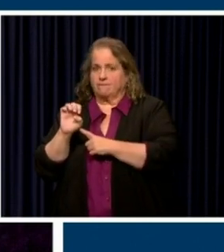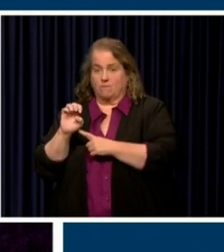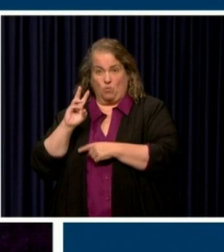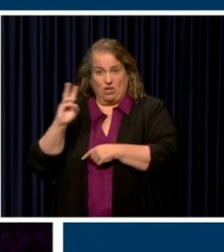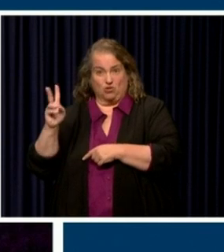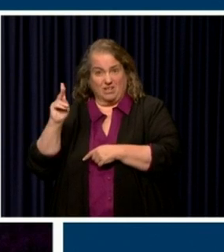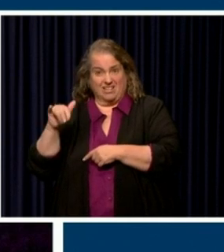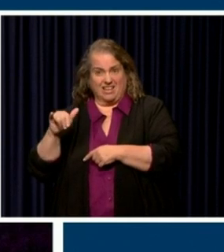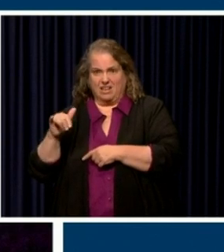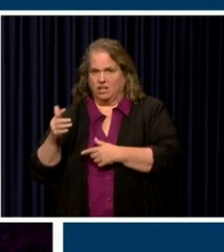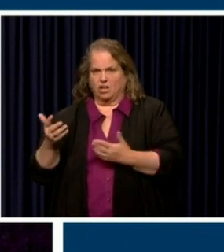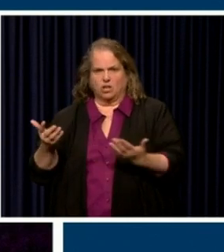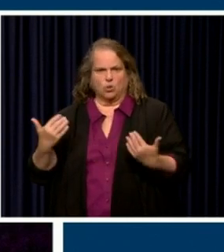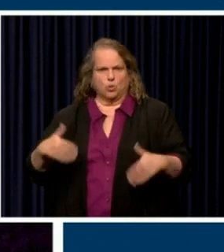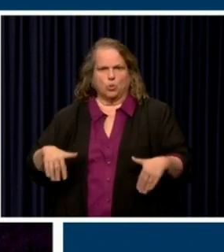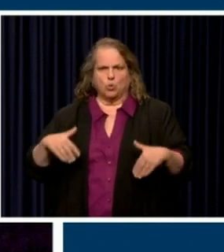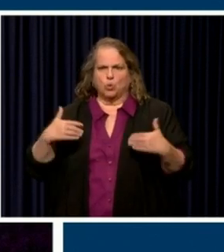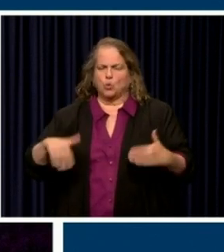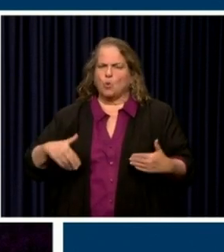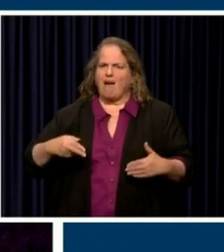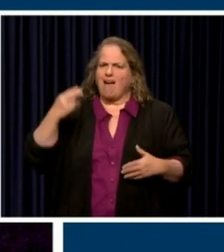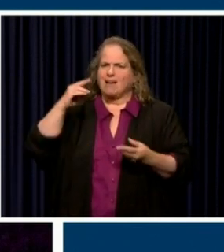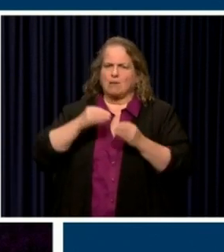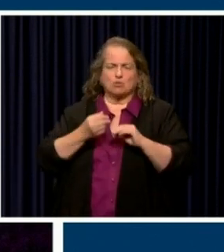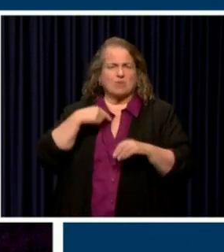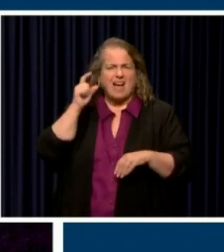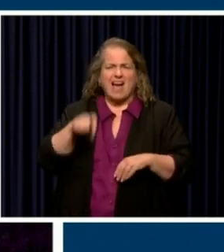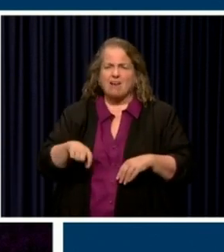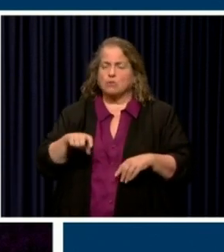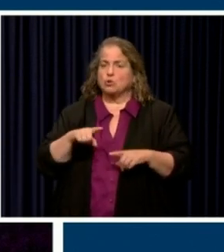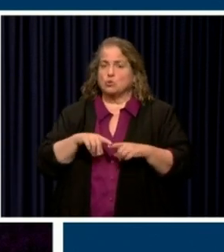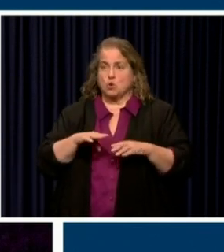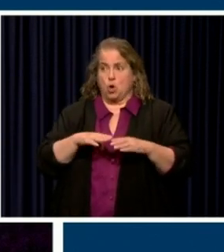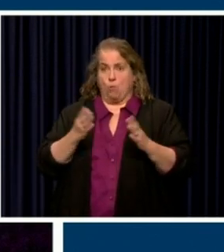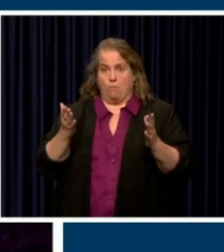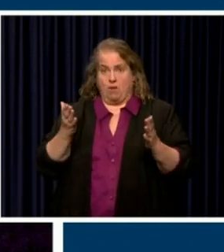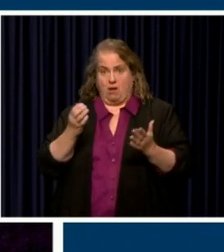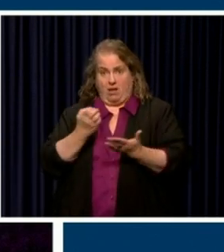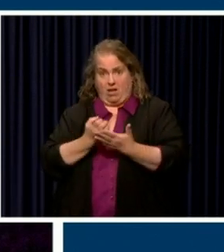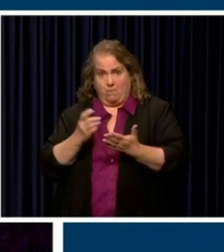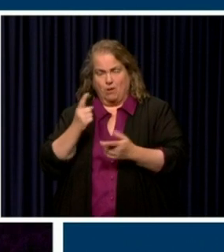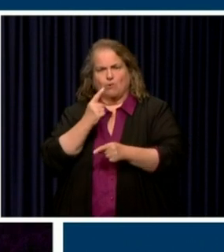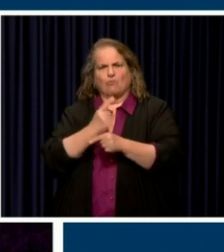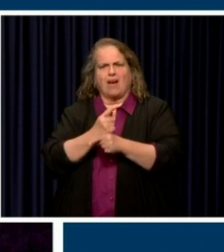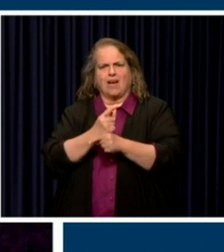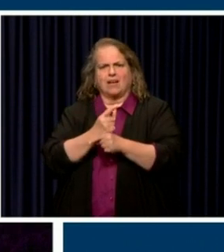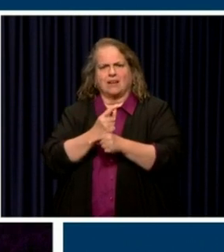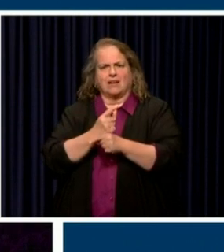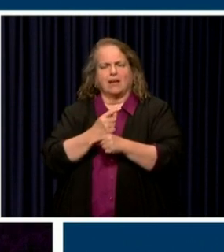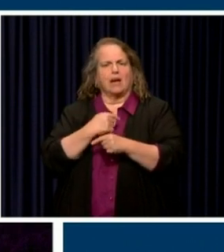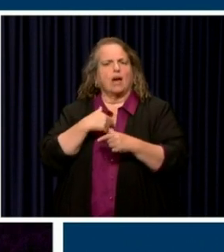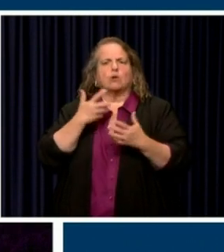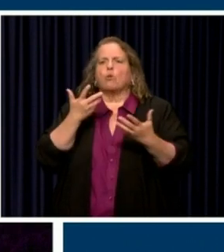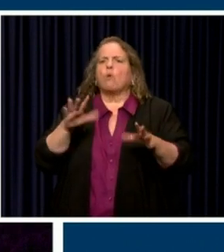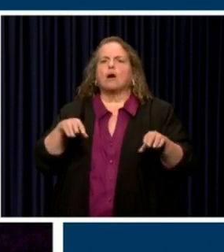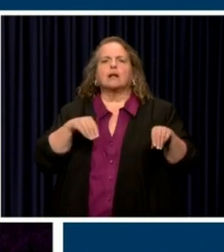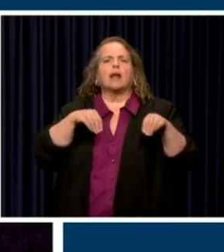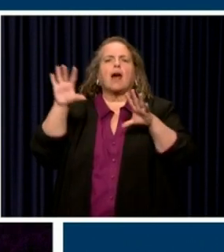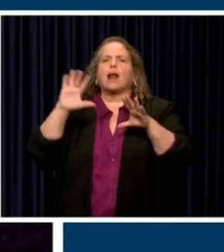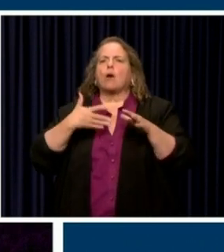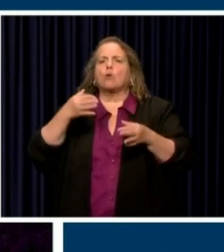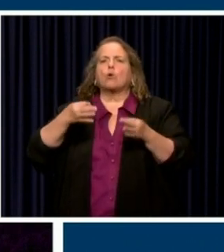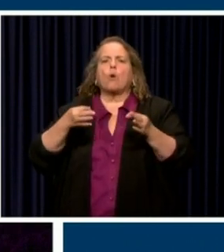this right now. We got to do this right. We got to do it in a way that makes sure that we don't have to light our courthouses up